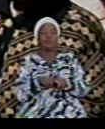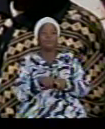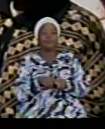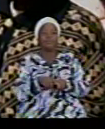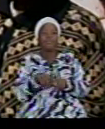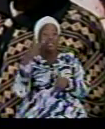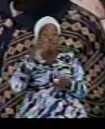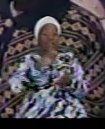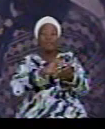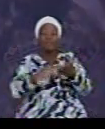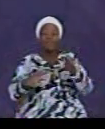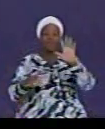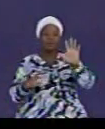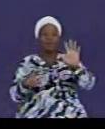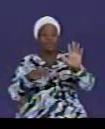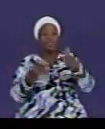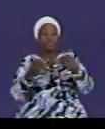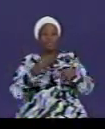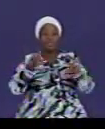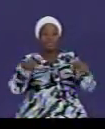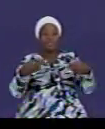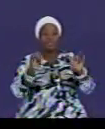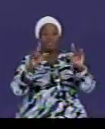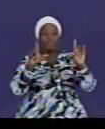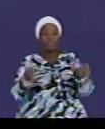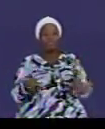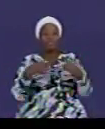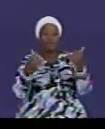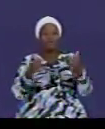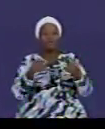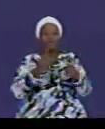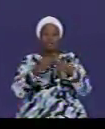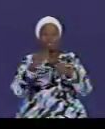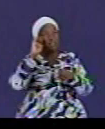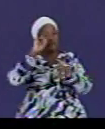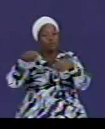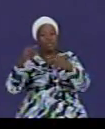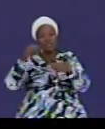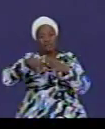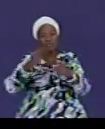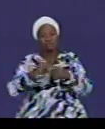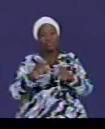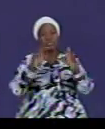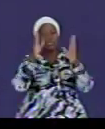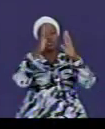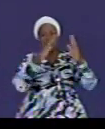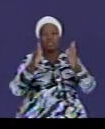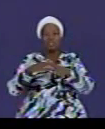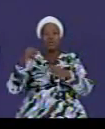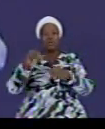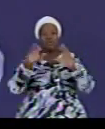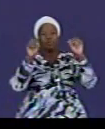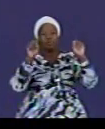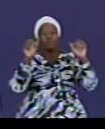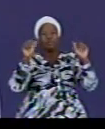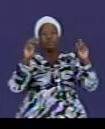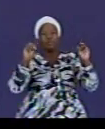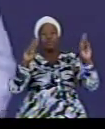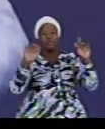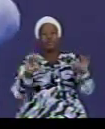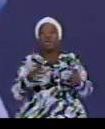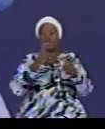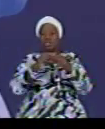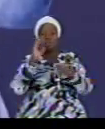verse 5. Here is Philip now. Then Philip went down to the city of Samaria and preached Christ